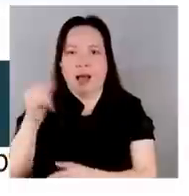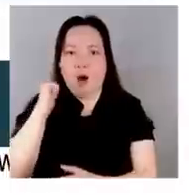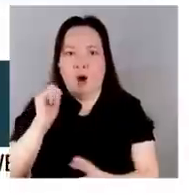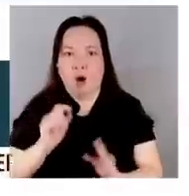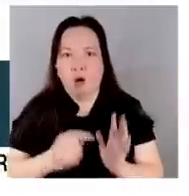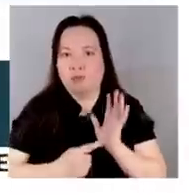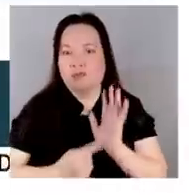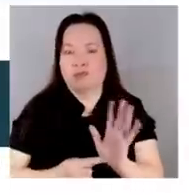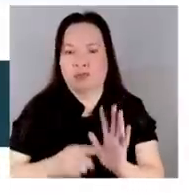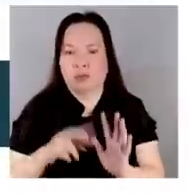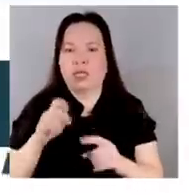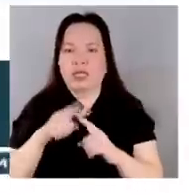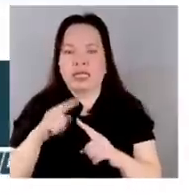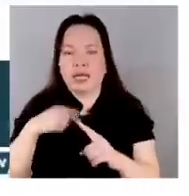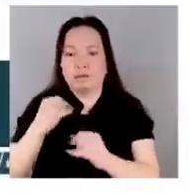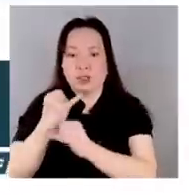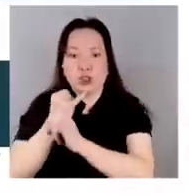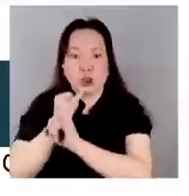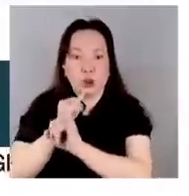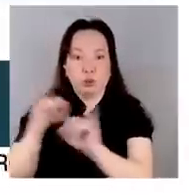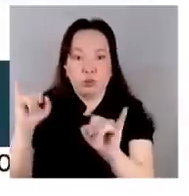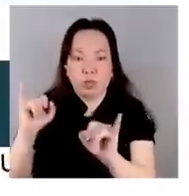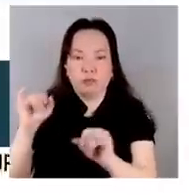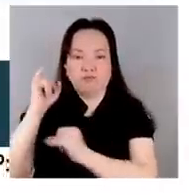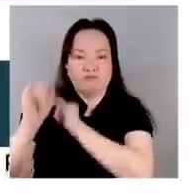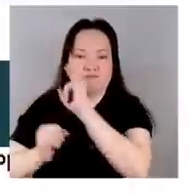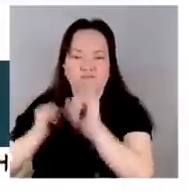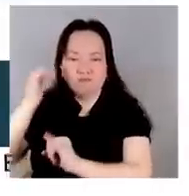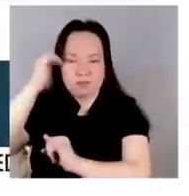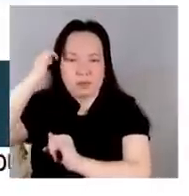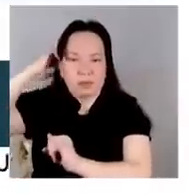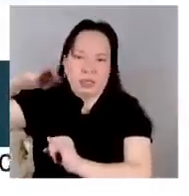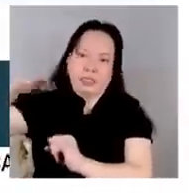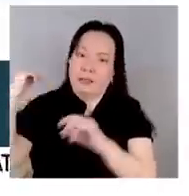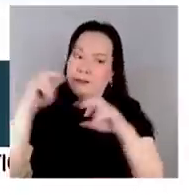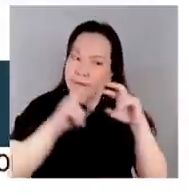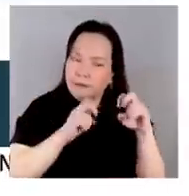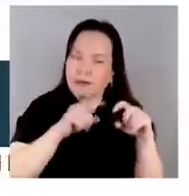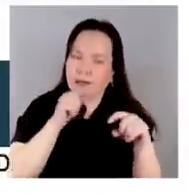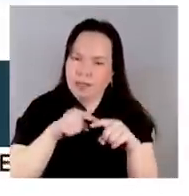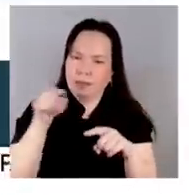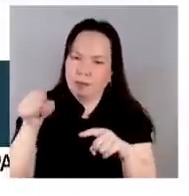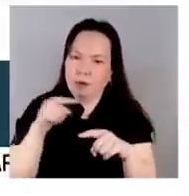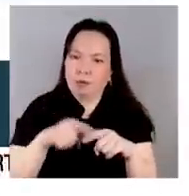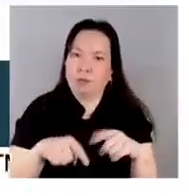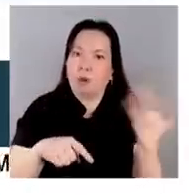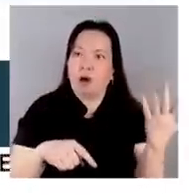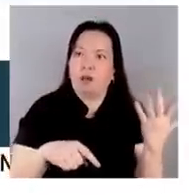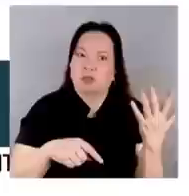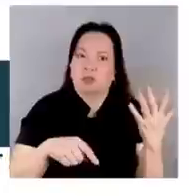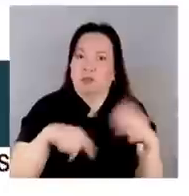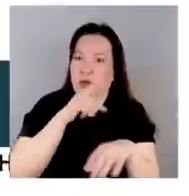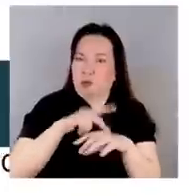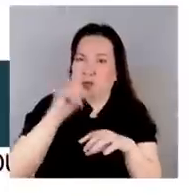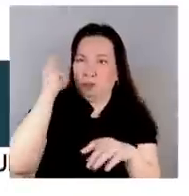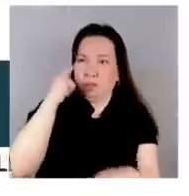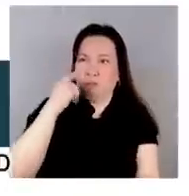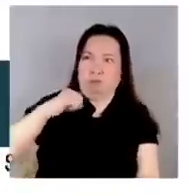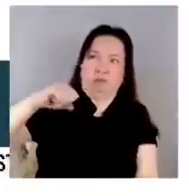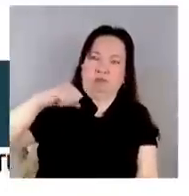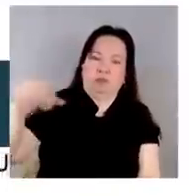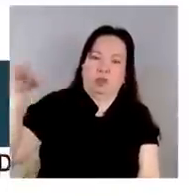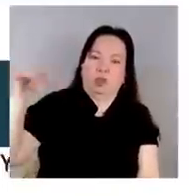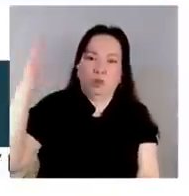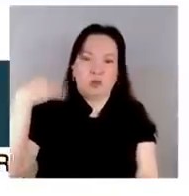kind of independent international investigation. And the Philippine government has thwarted that at every turn. I mean, there were efforts at the Human Rights Council